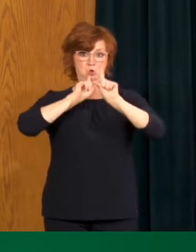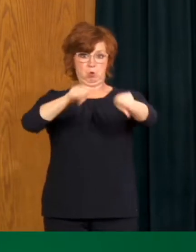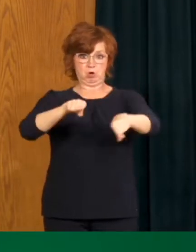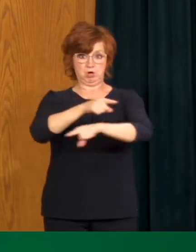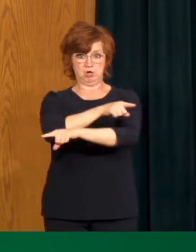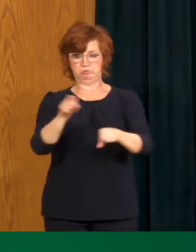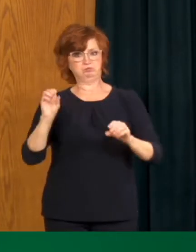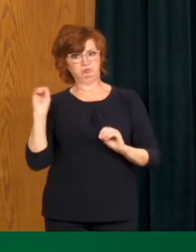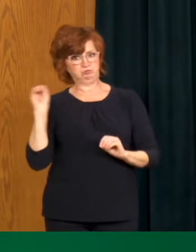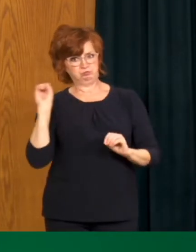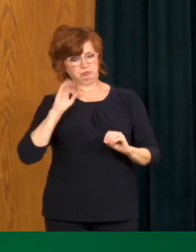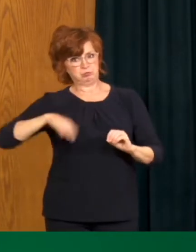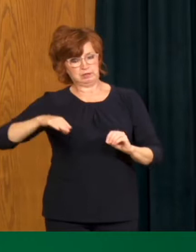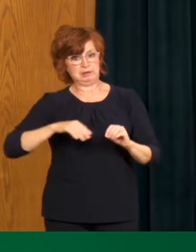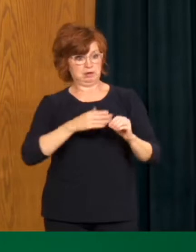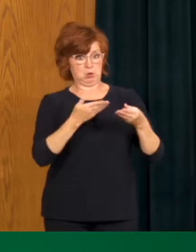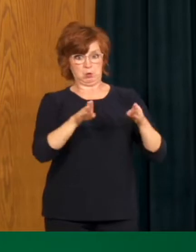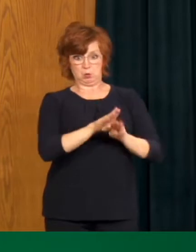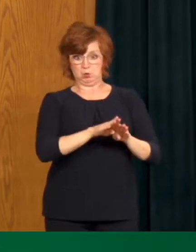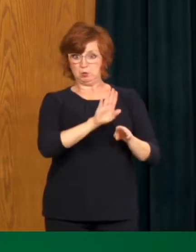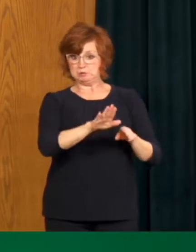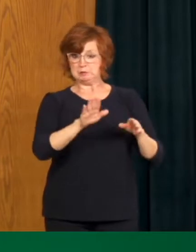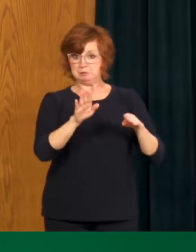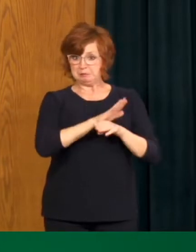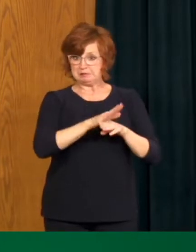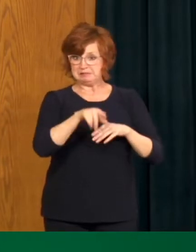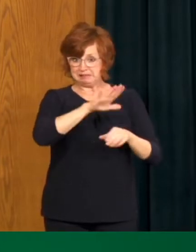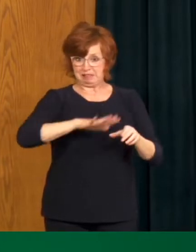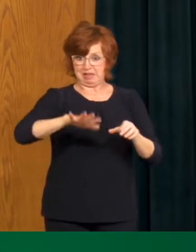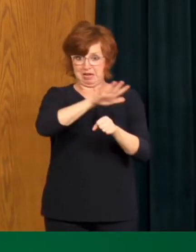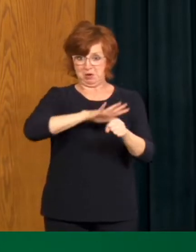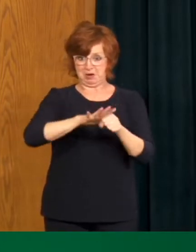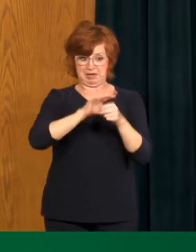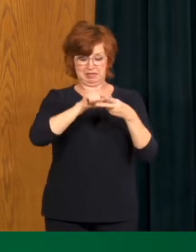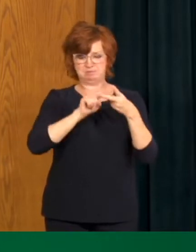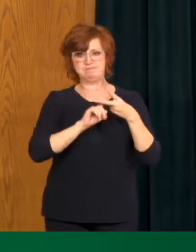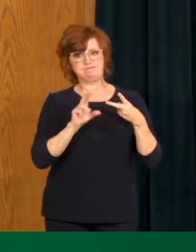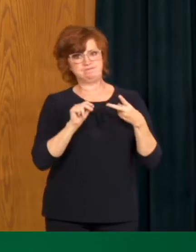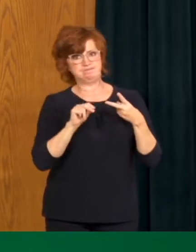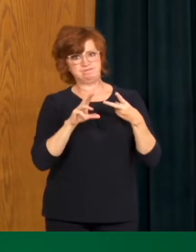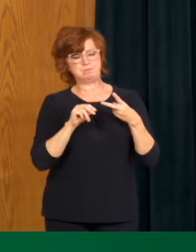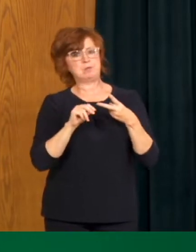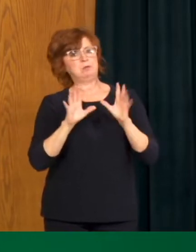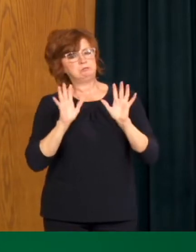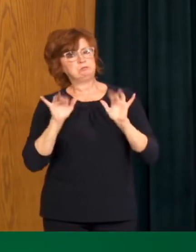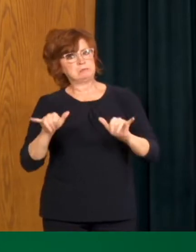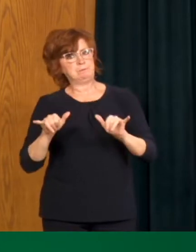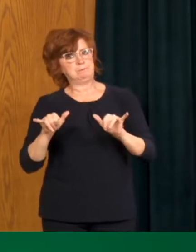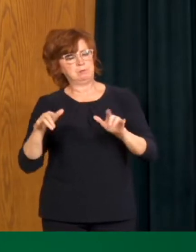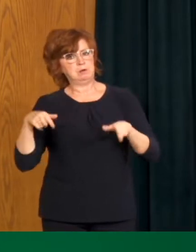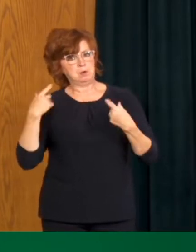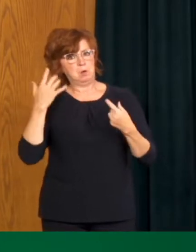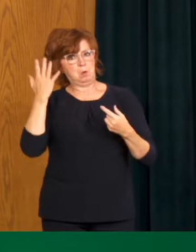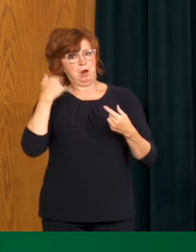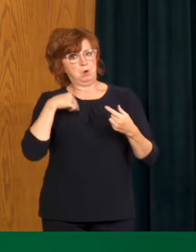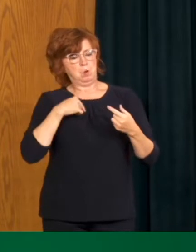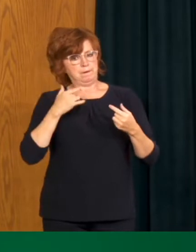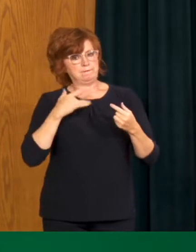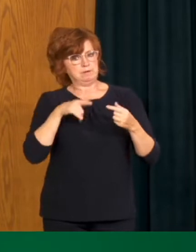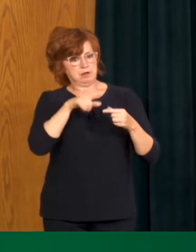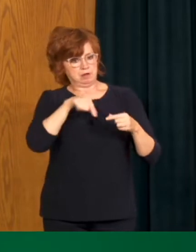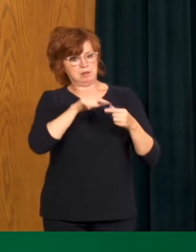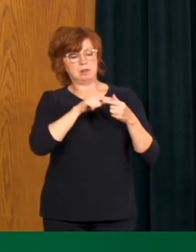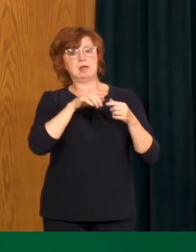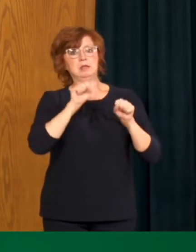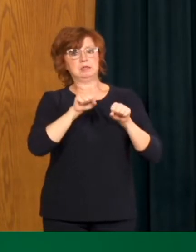to that area. We believe that by following these recommendations, local residents can help get this outbreak under control. I know this